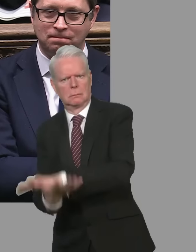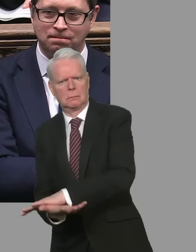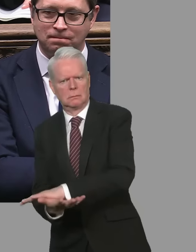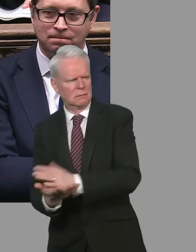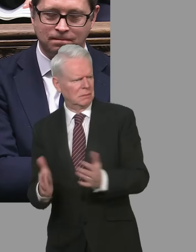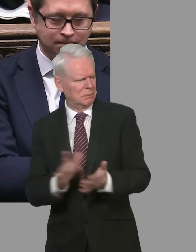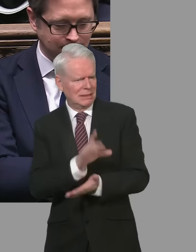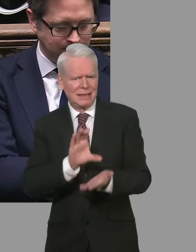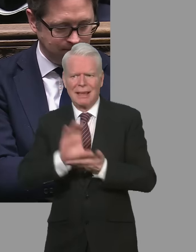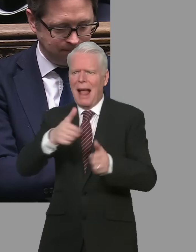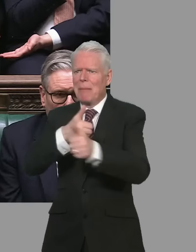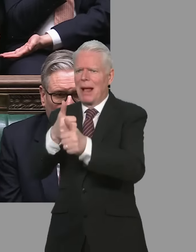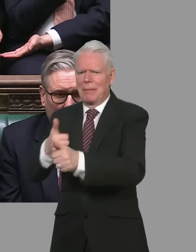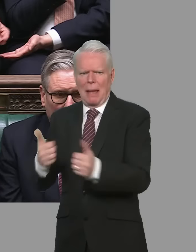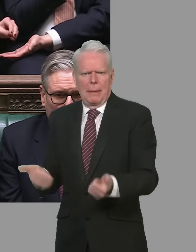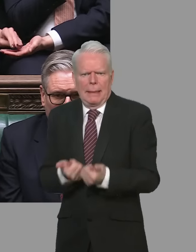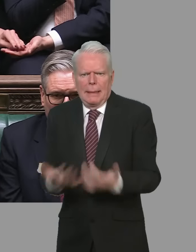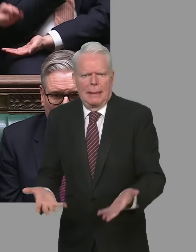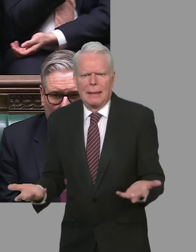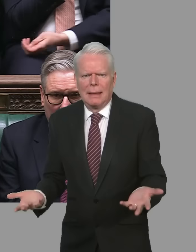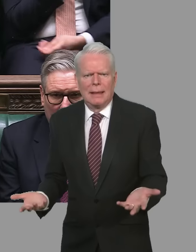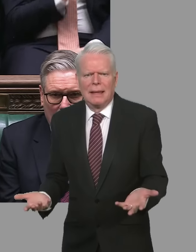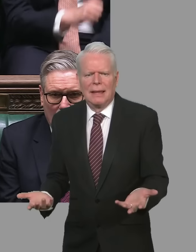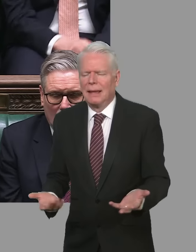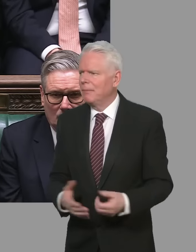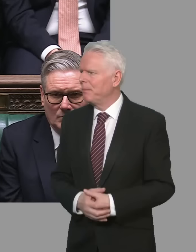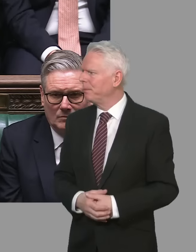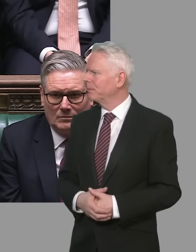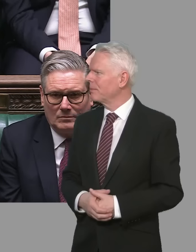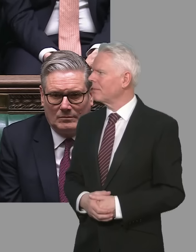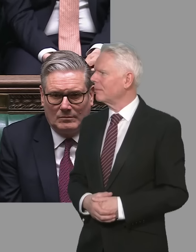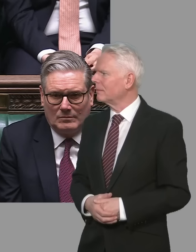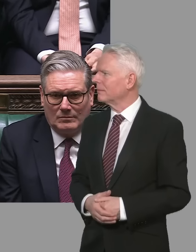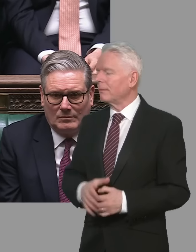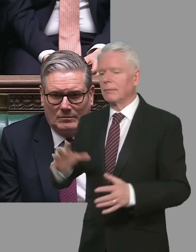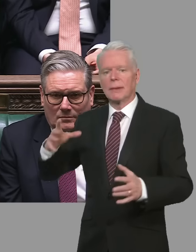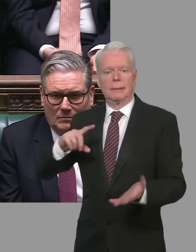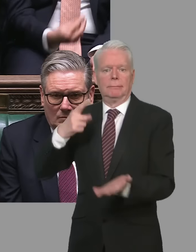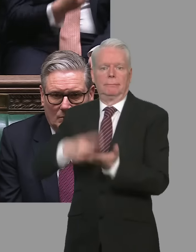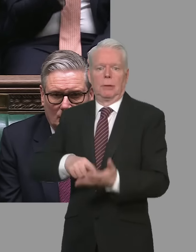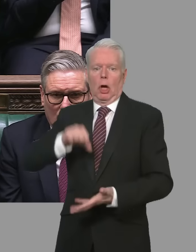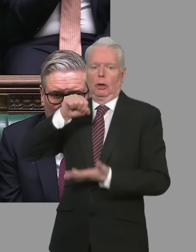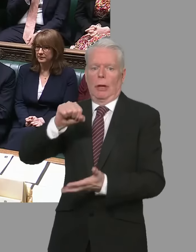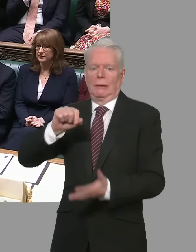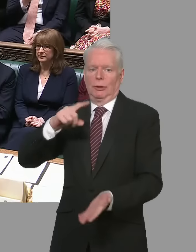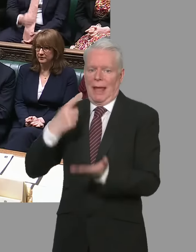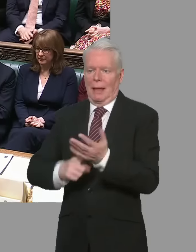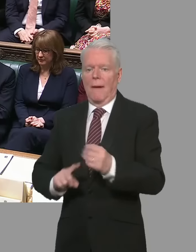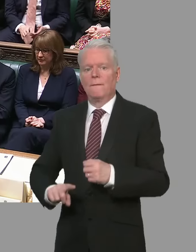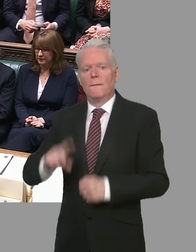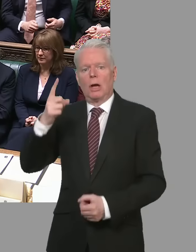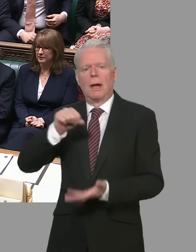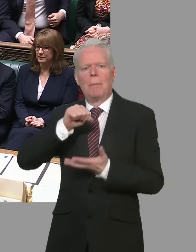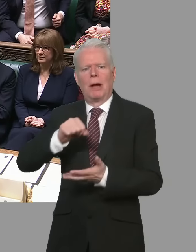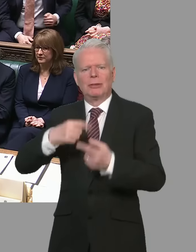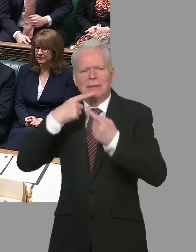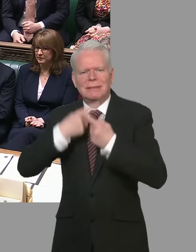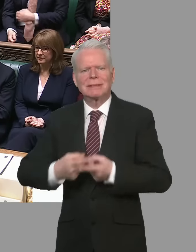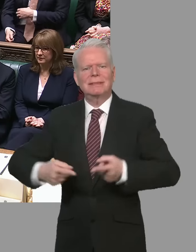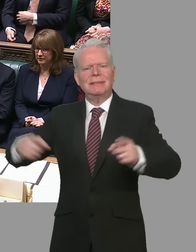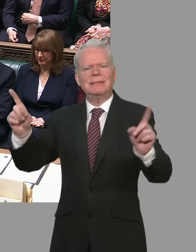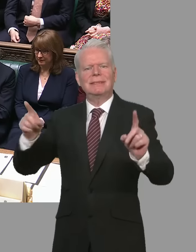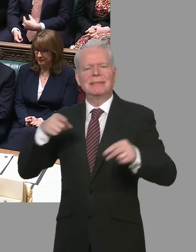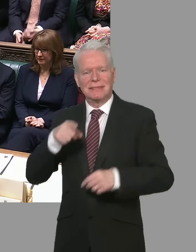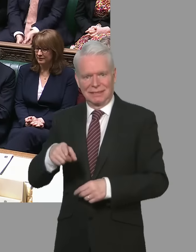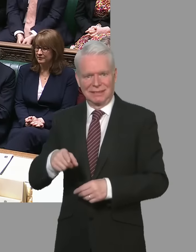because of the woeful economic legacy left to this government by its predecessor.